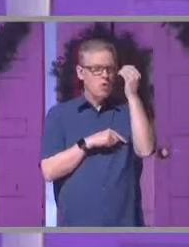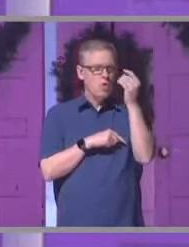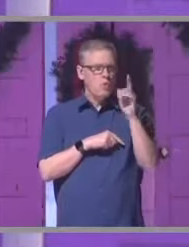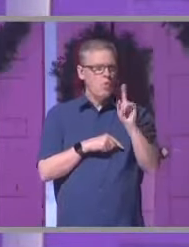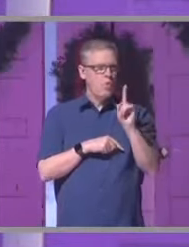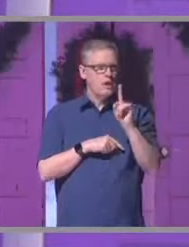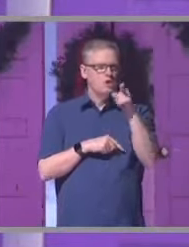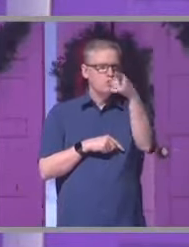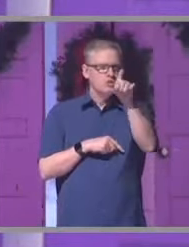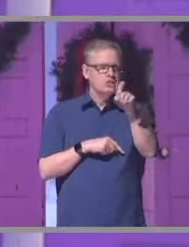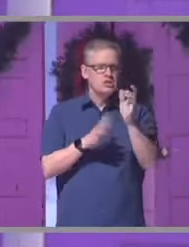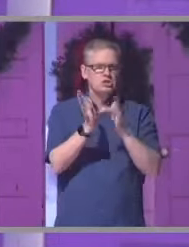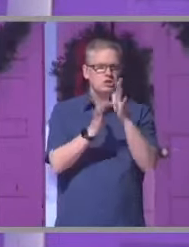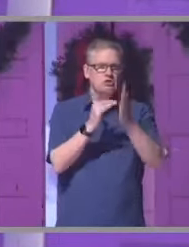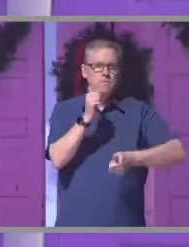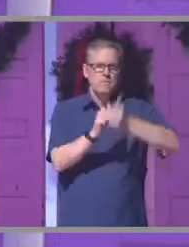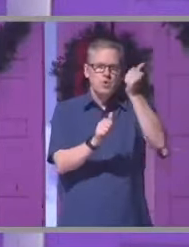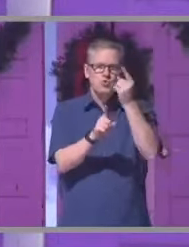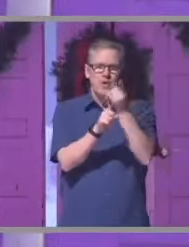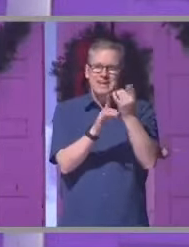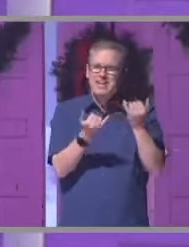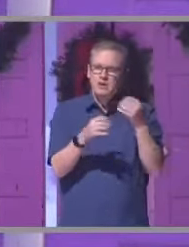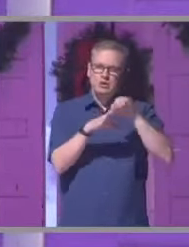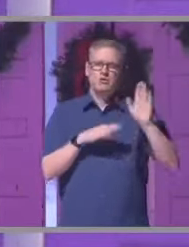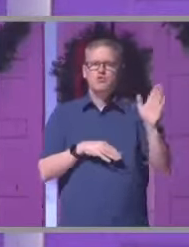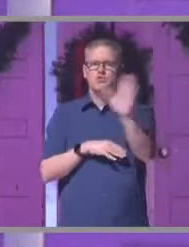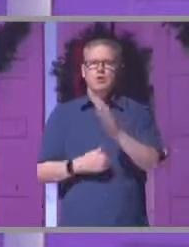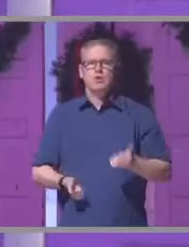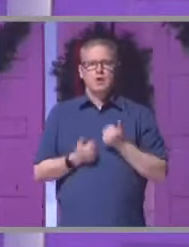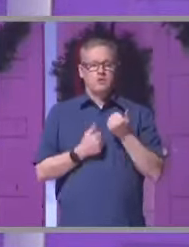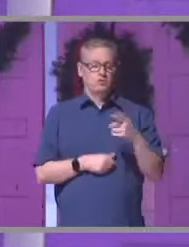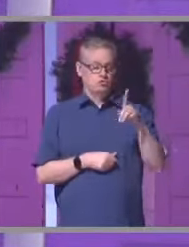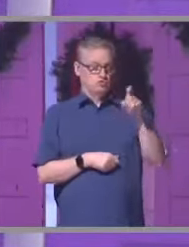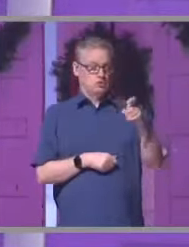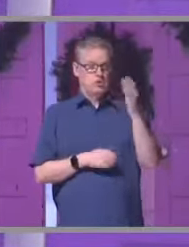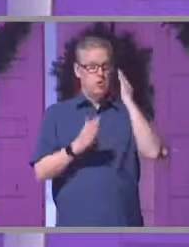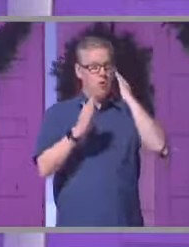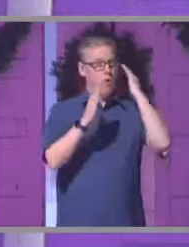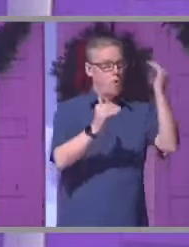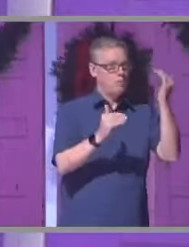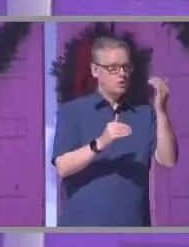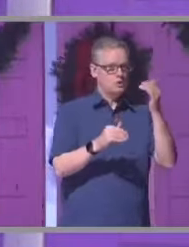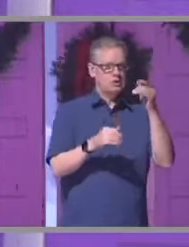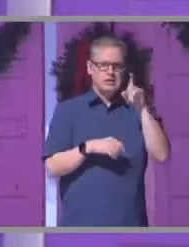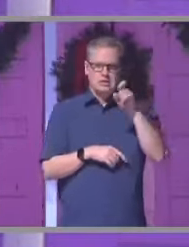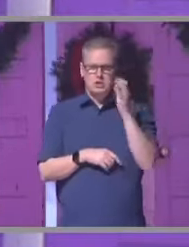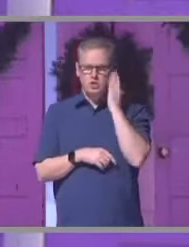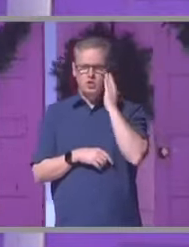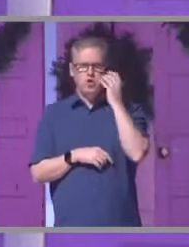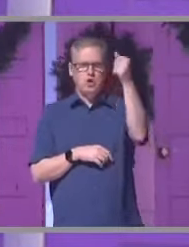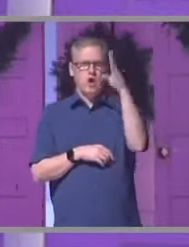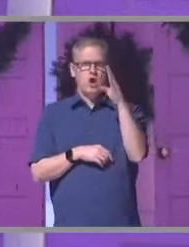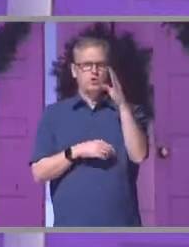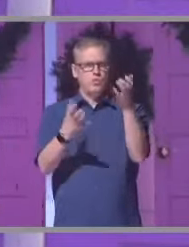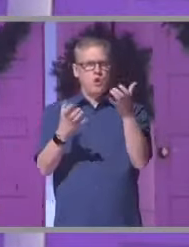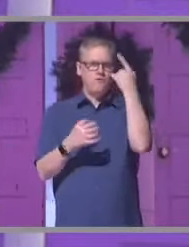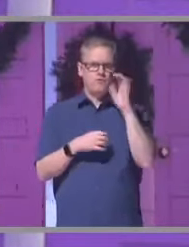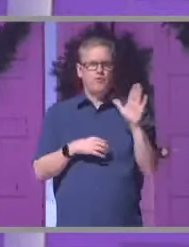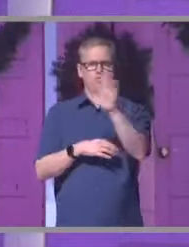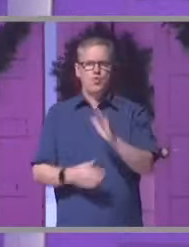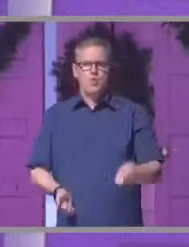Jesus most right now in your life. Are you needing hope? Are you needing to know God's will and purpose for your